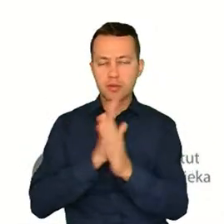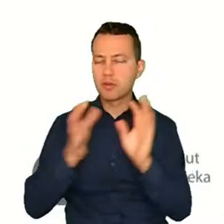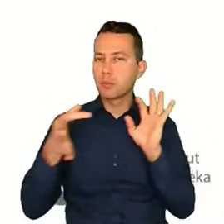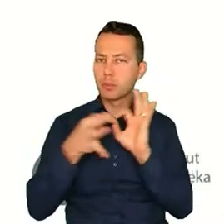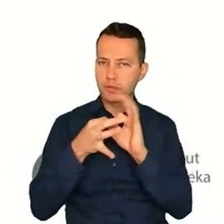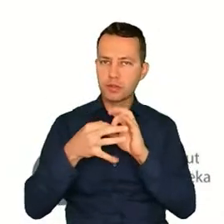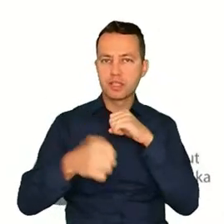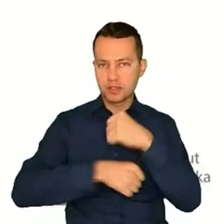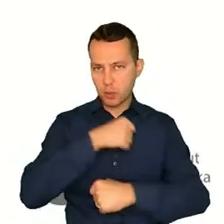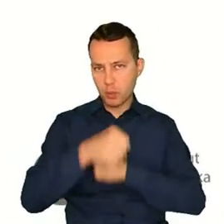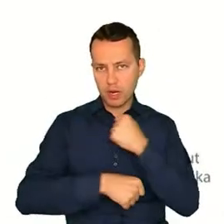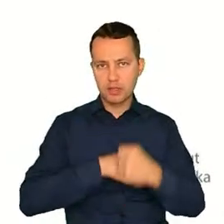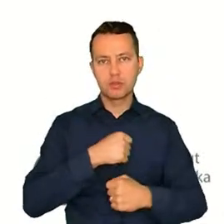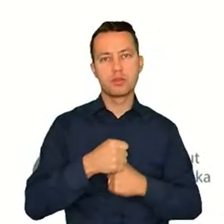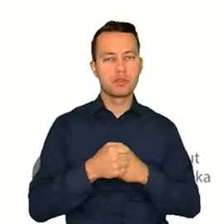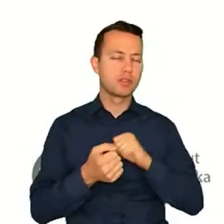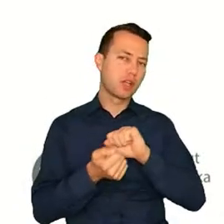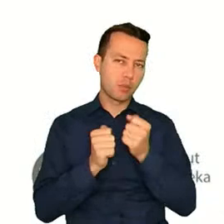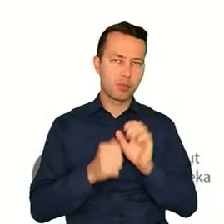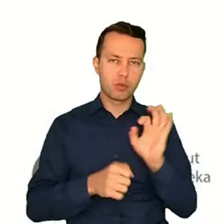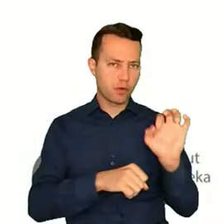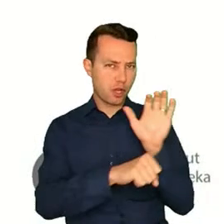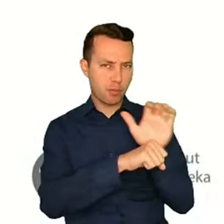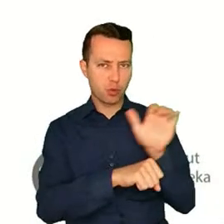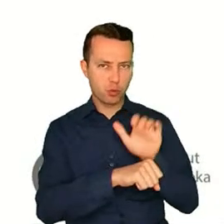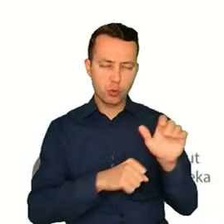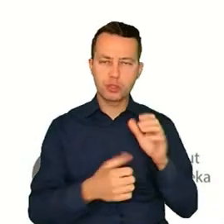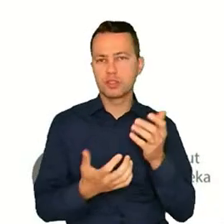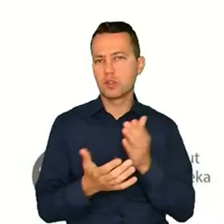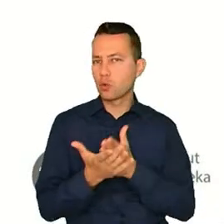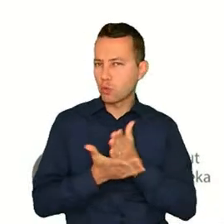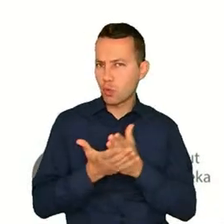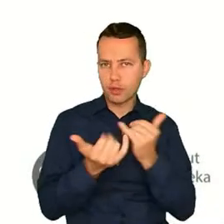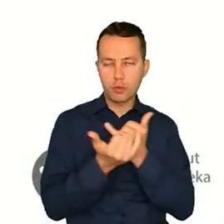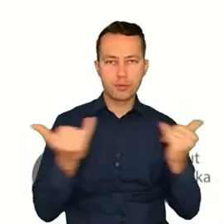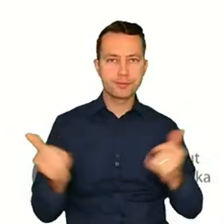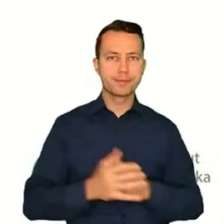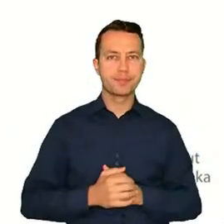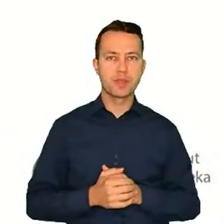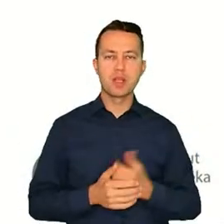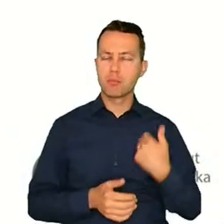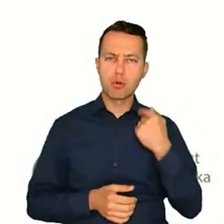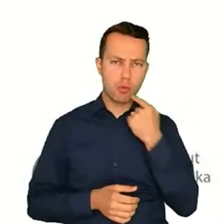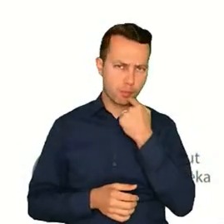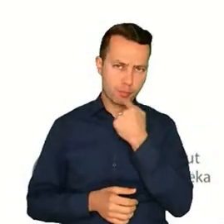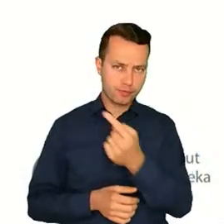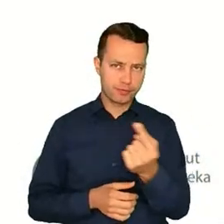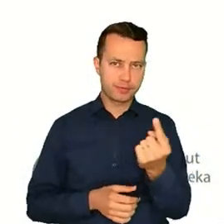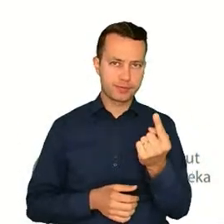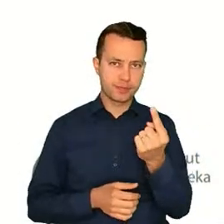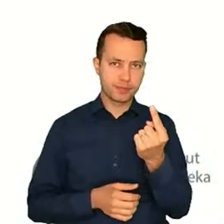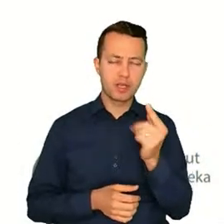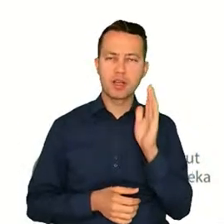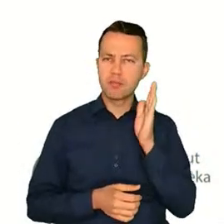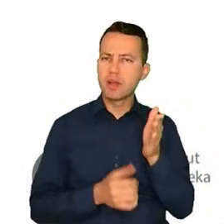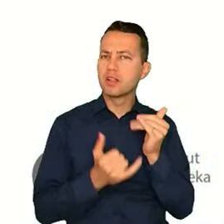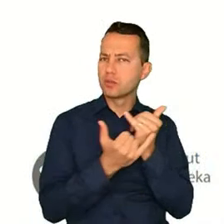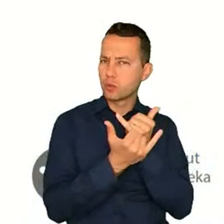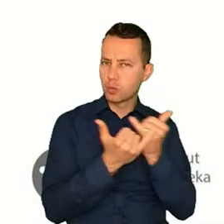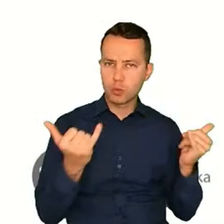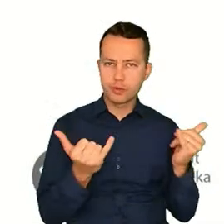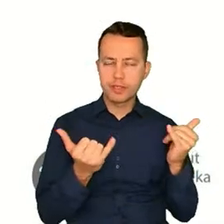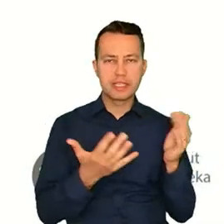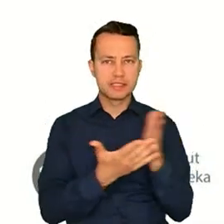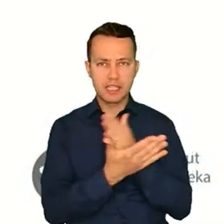or when this can be directly linked to the enterprise and the services and products. Well, this